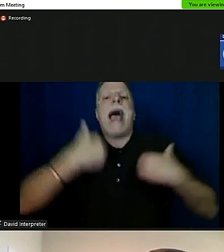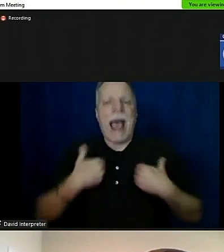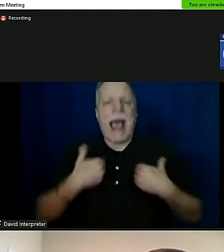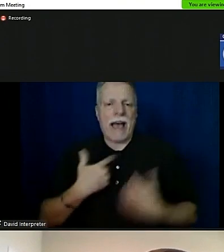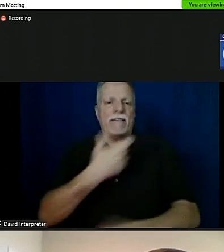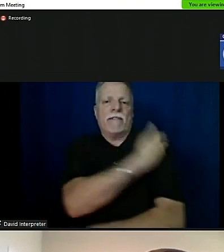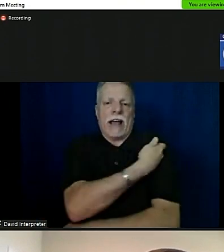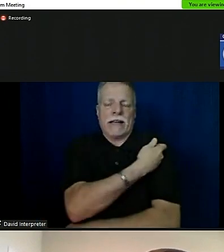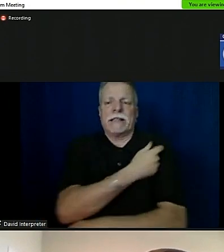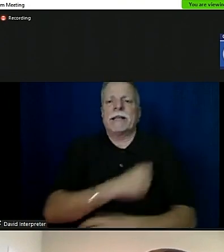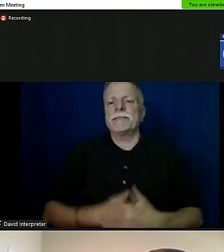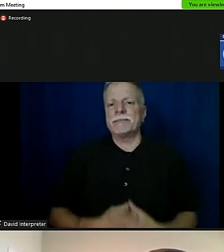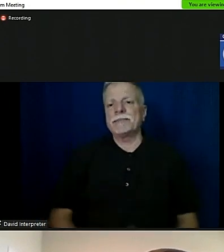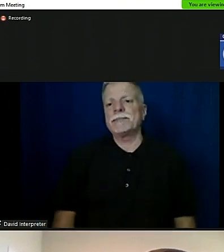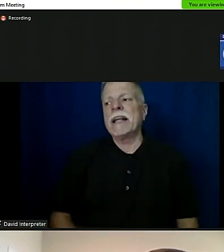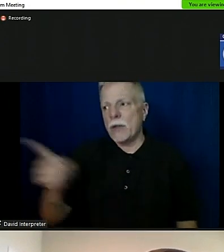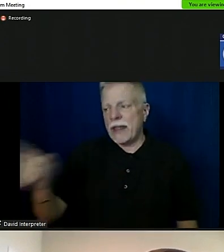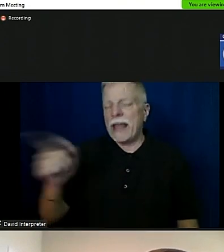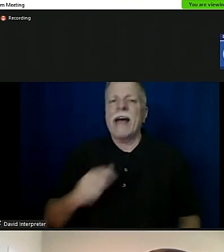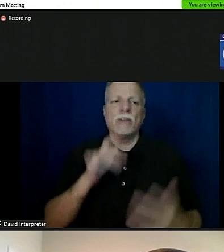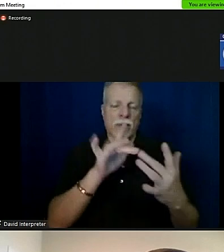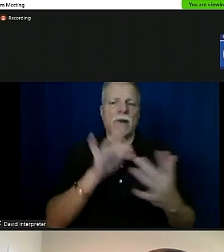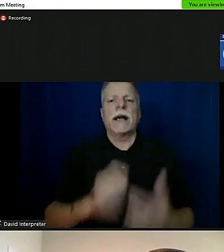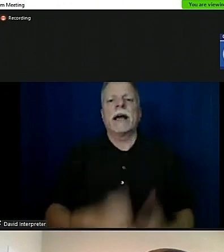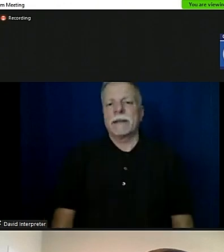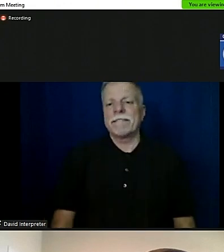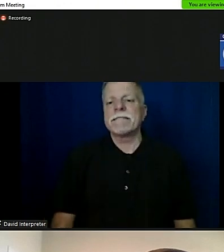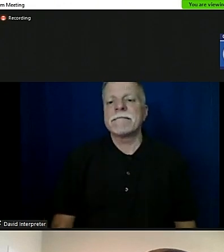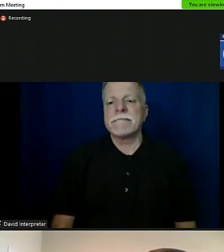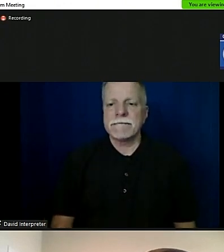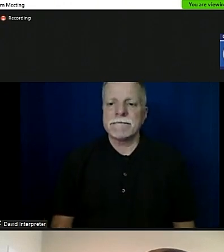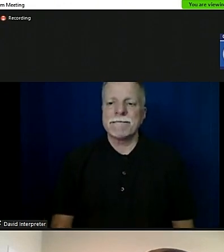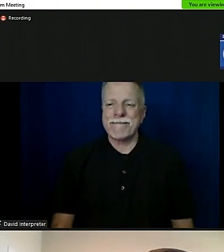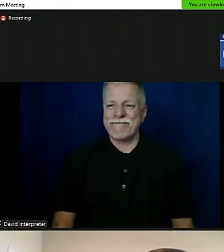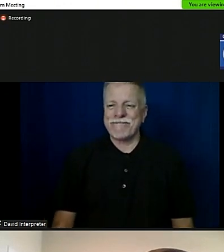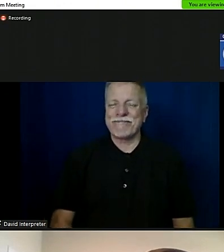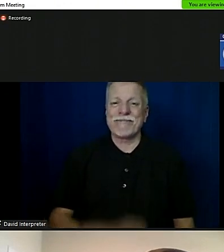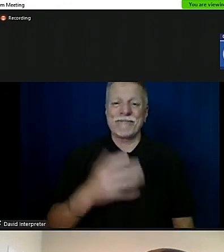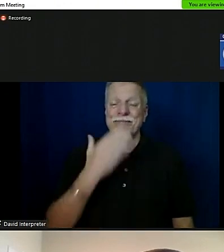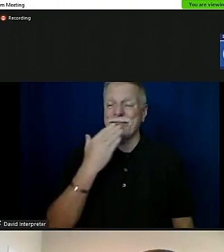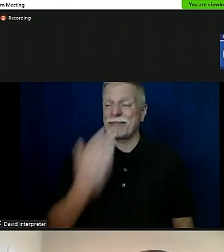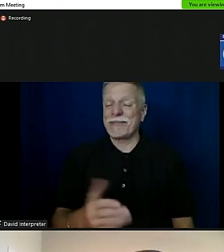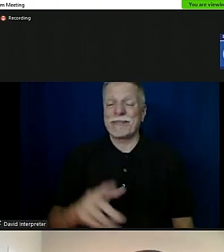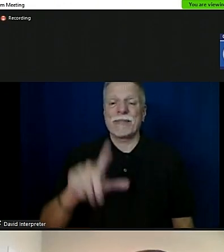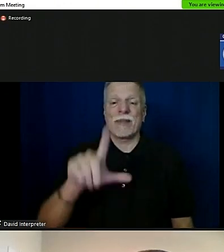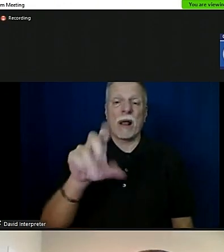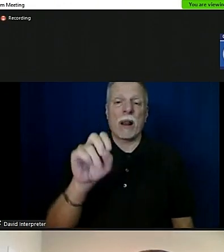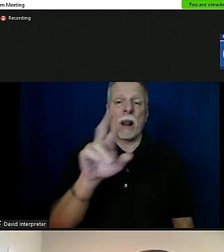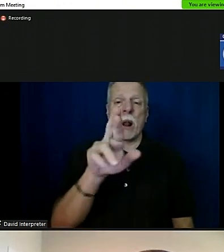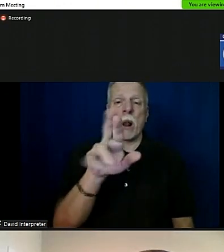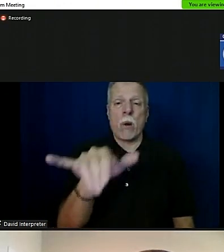schedule. Okay. All right, thank you. Lori, I'm going to take it over to you.